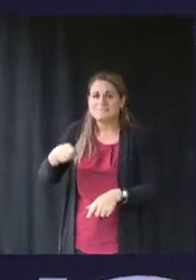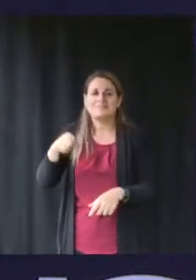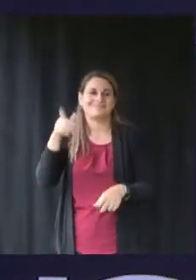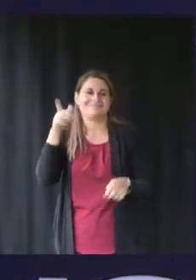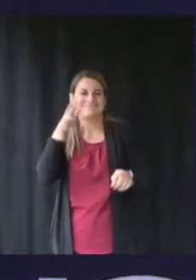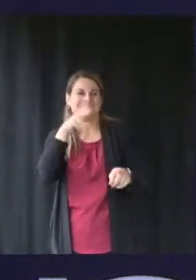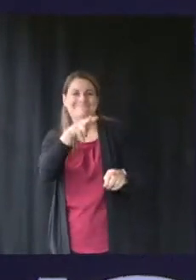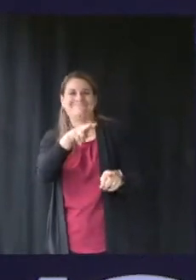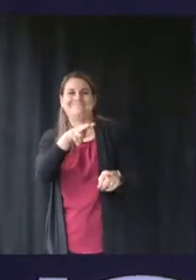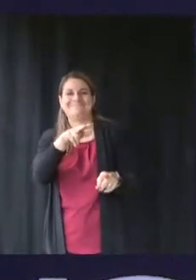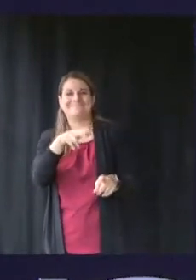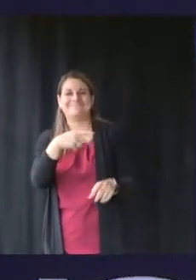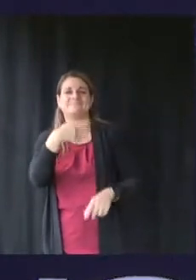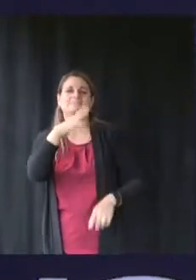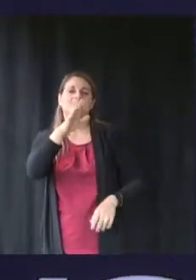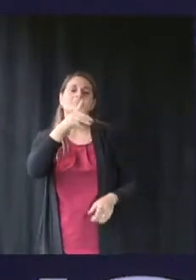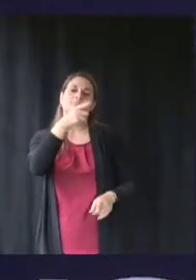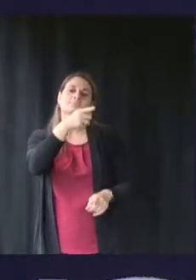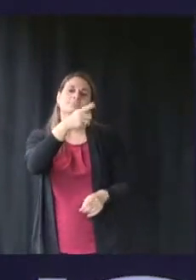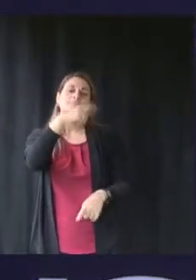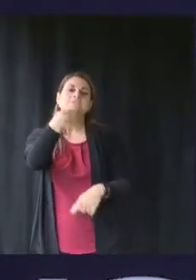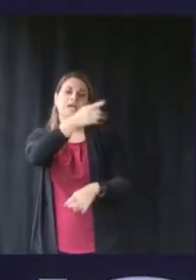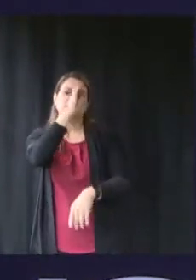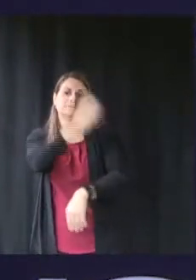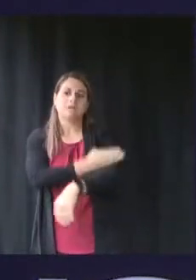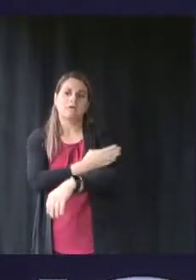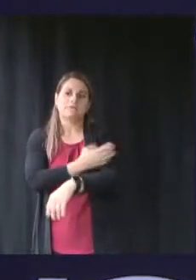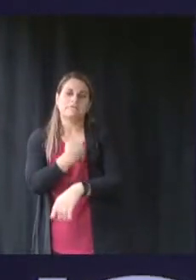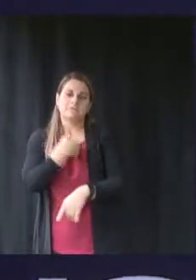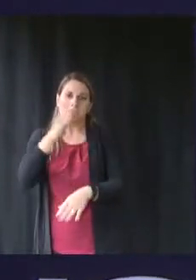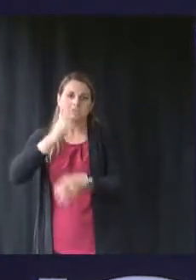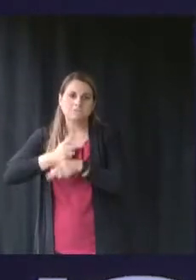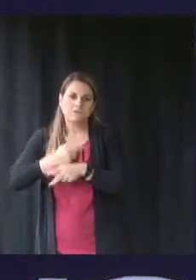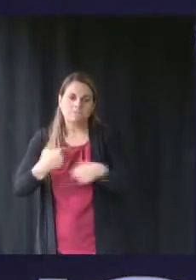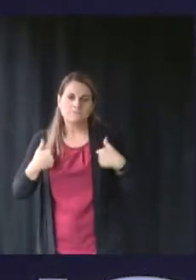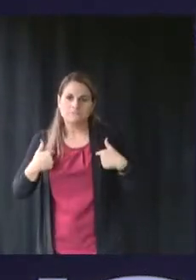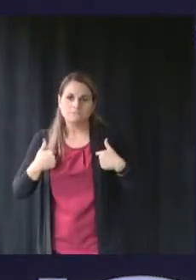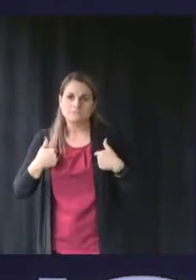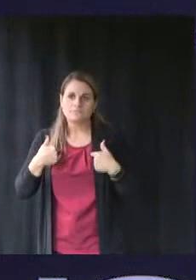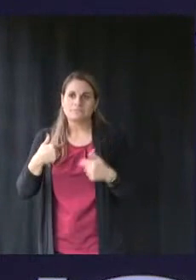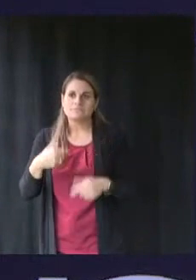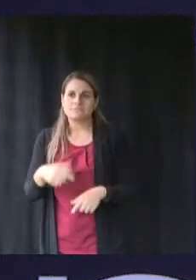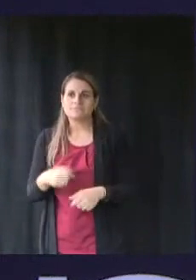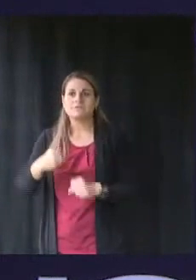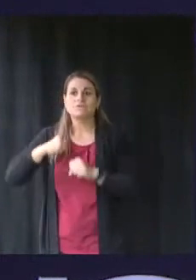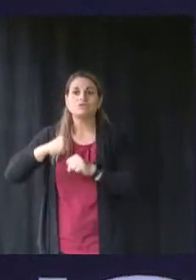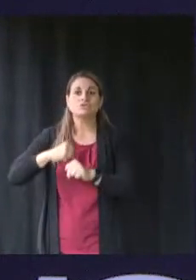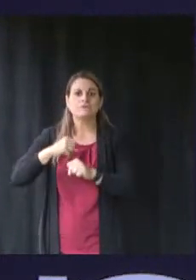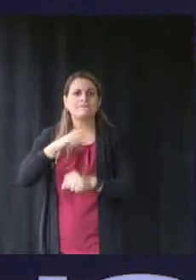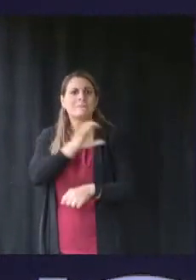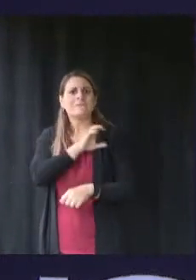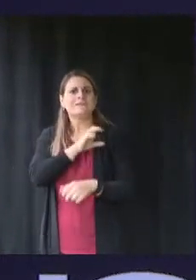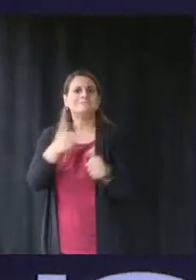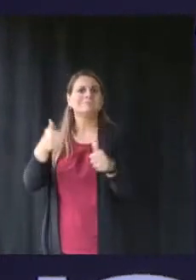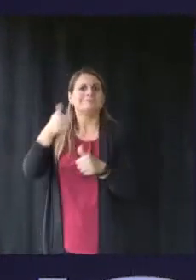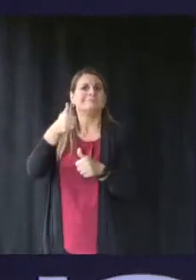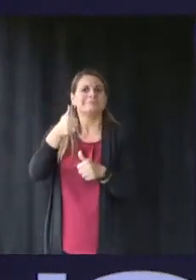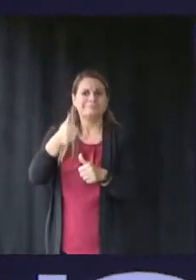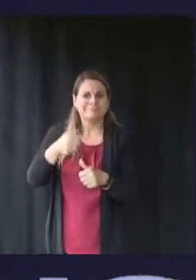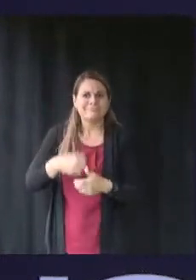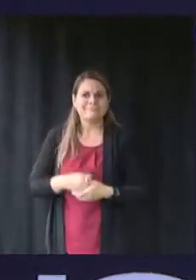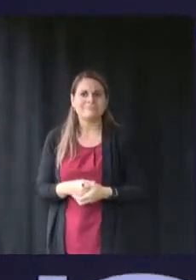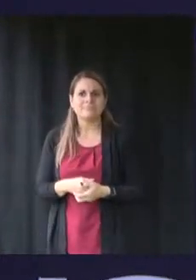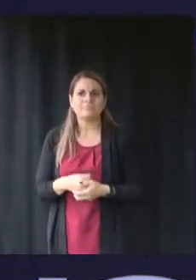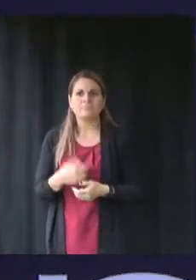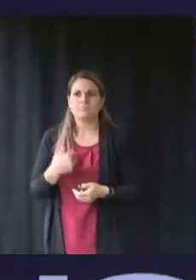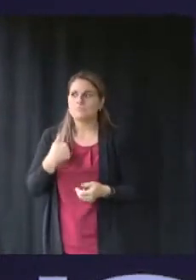myself and tell your son will be taken care of." And in walks the chief of police. I thought, holy God, what did I do? She